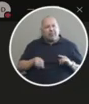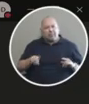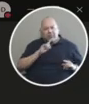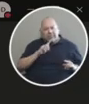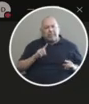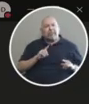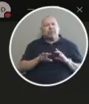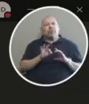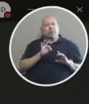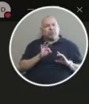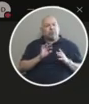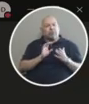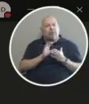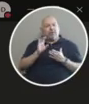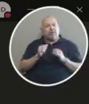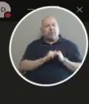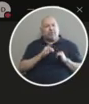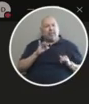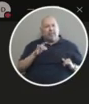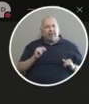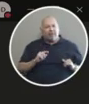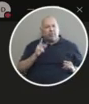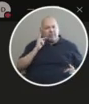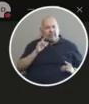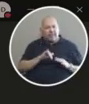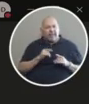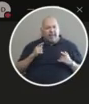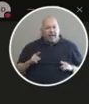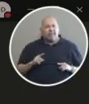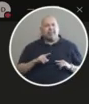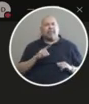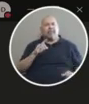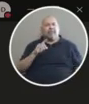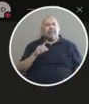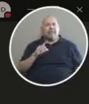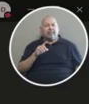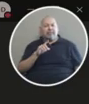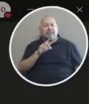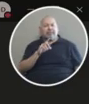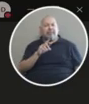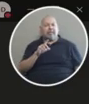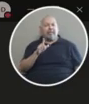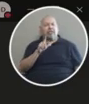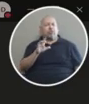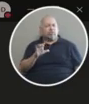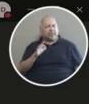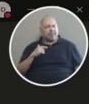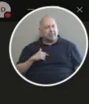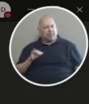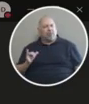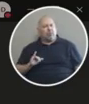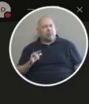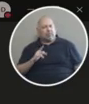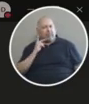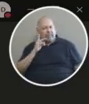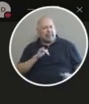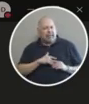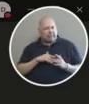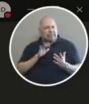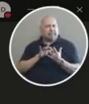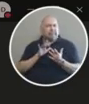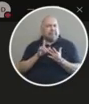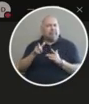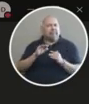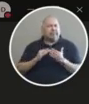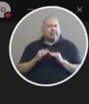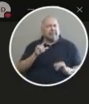actually choose to invest with LIFT Fund. We're seeing that happen in Diana County as well, because I did reach out to